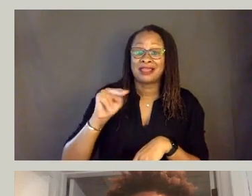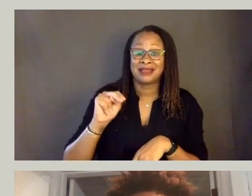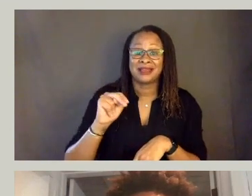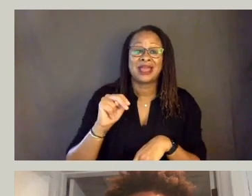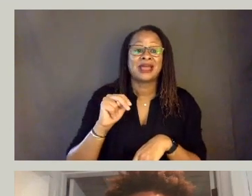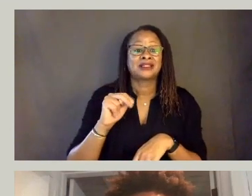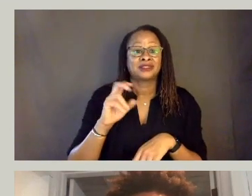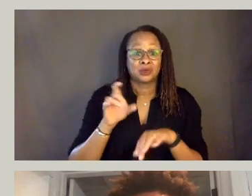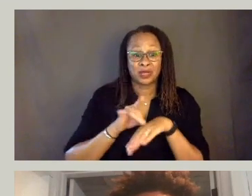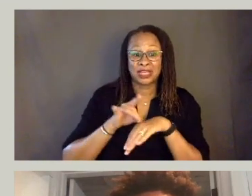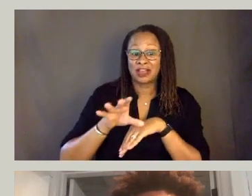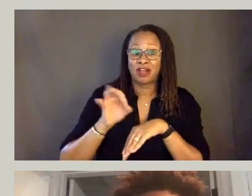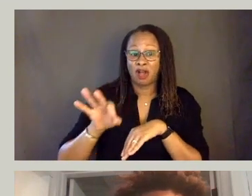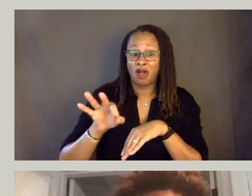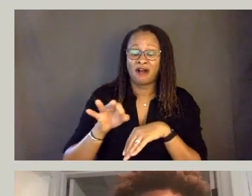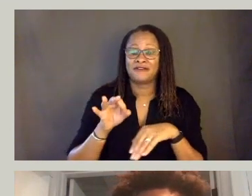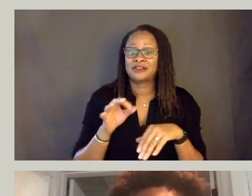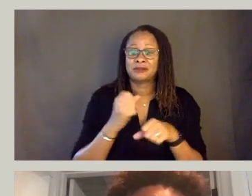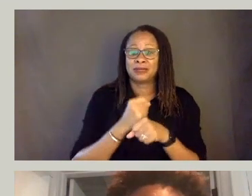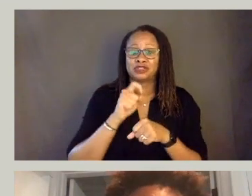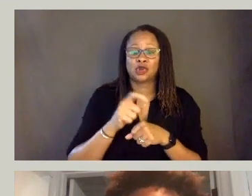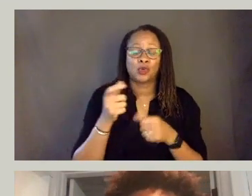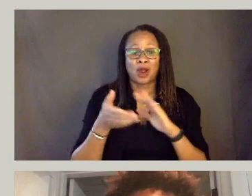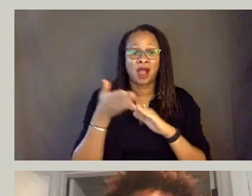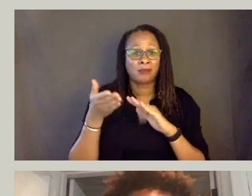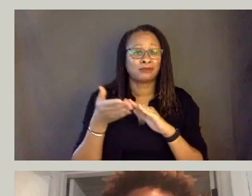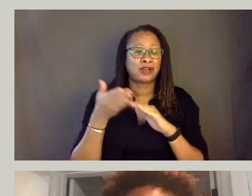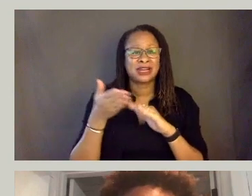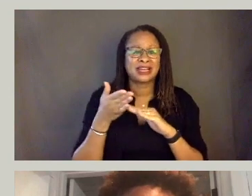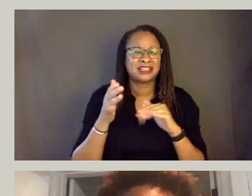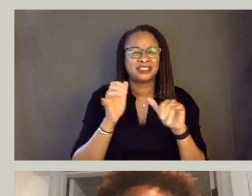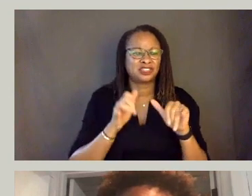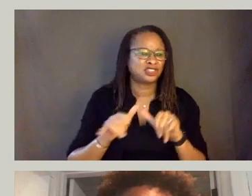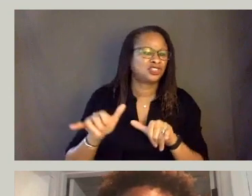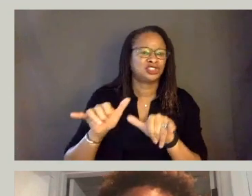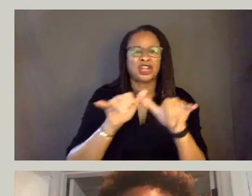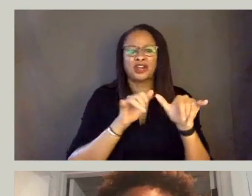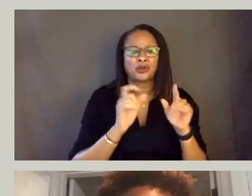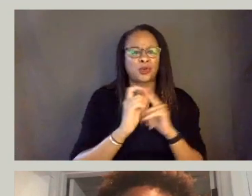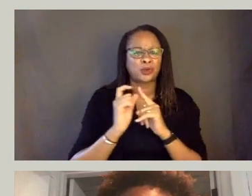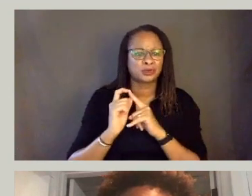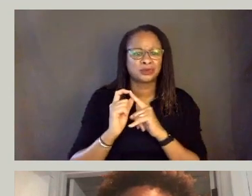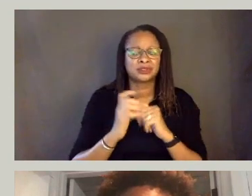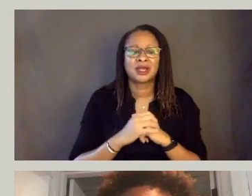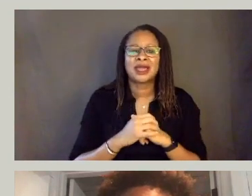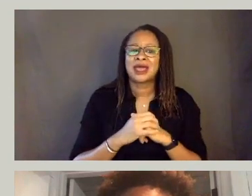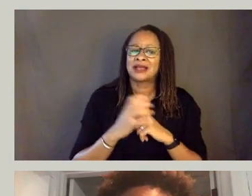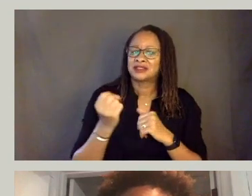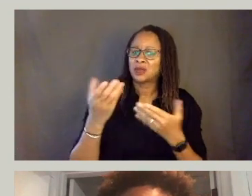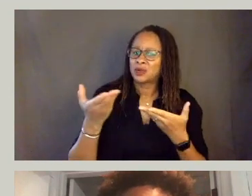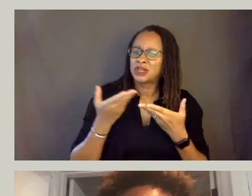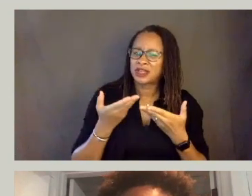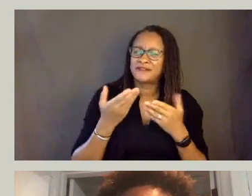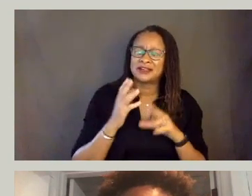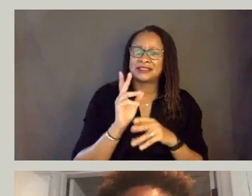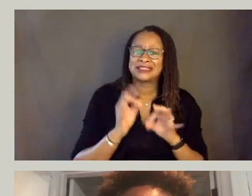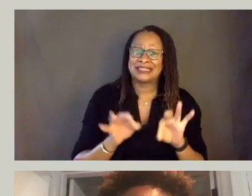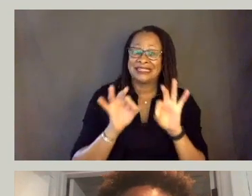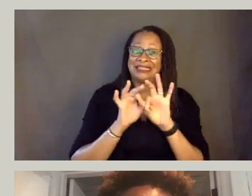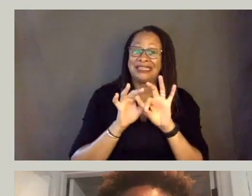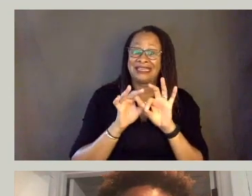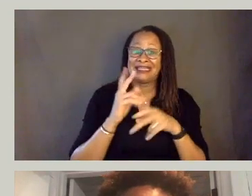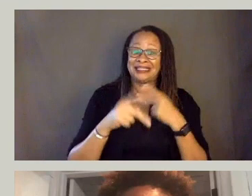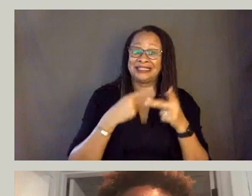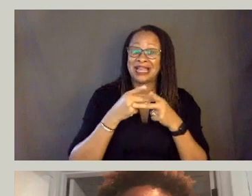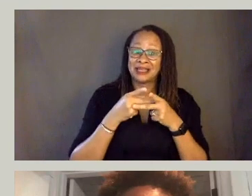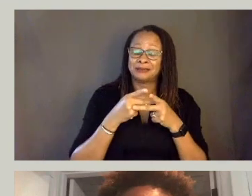this conversation with a shared set of terms, can you take a couple of minutes to walk us through key types of film financing available for indie docs